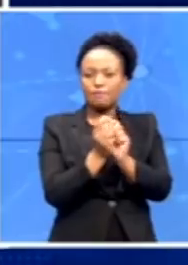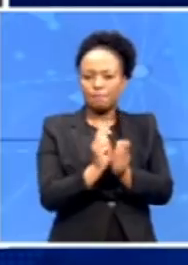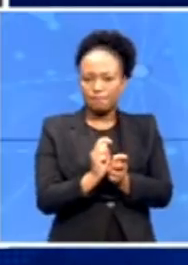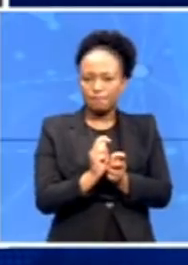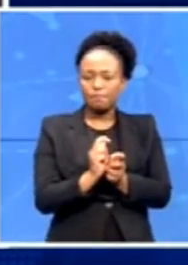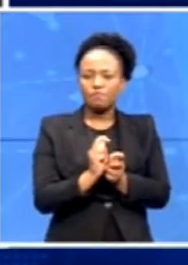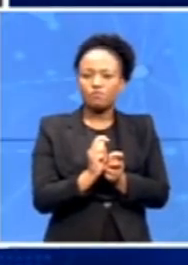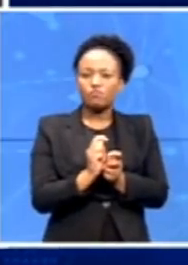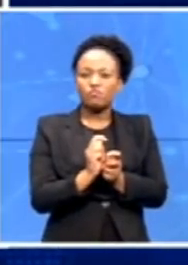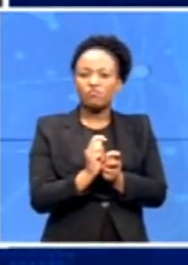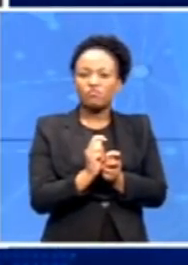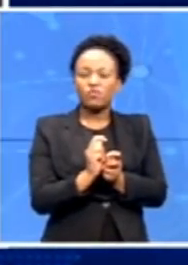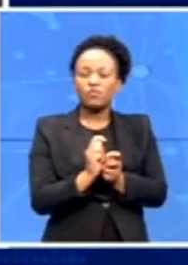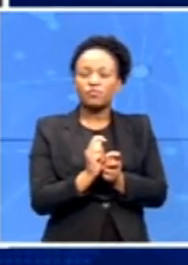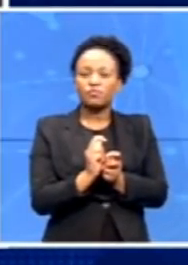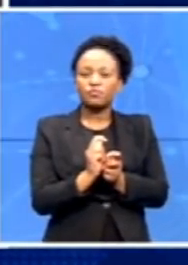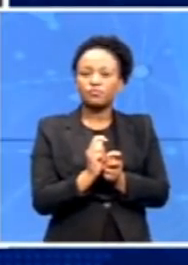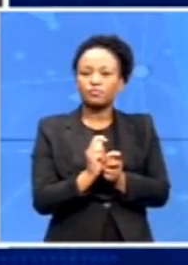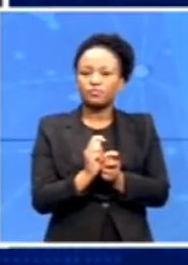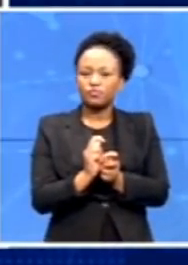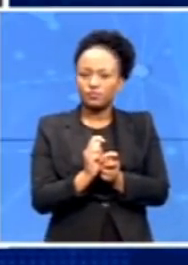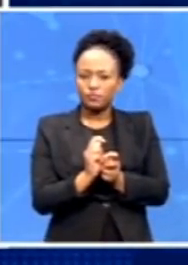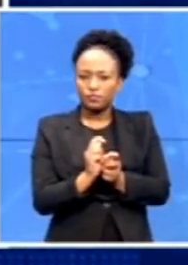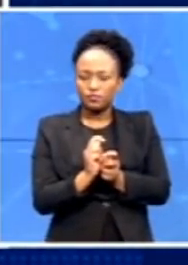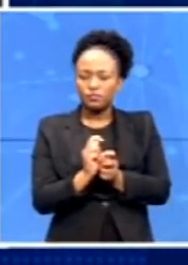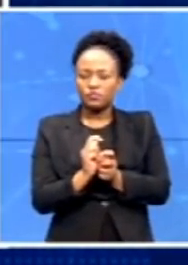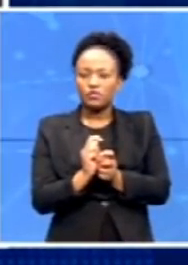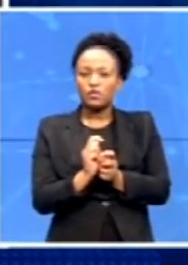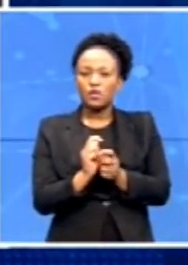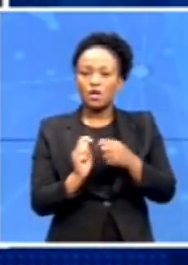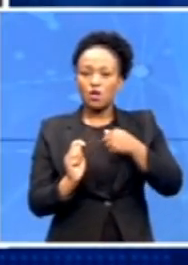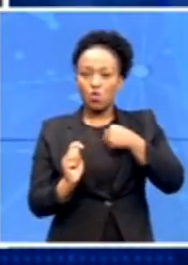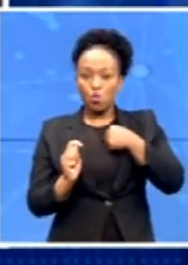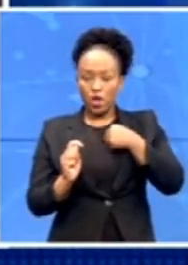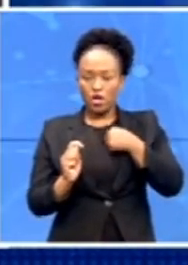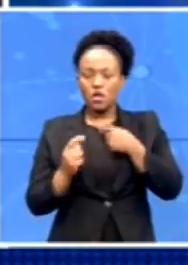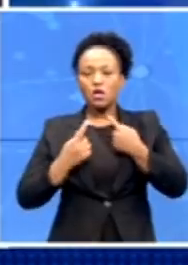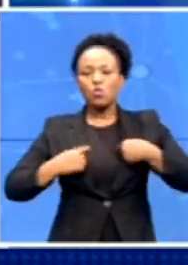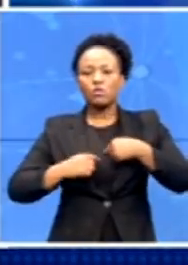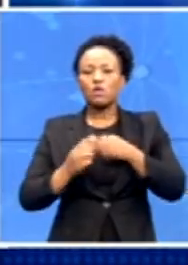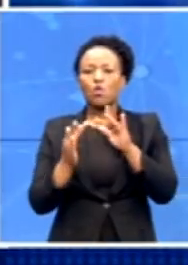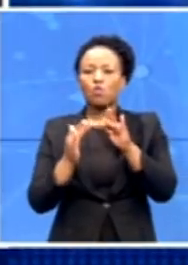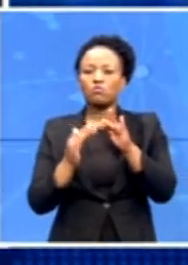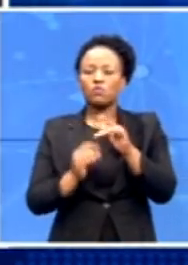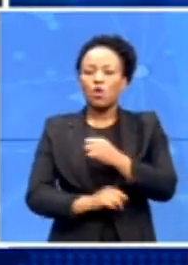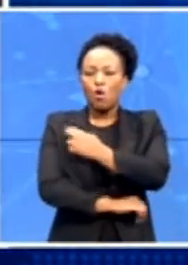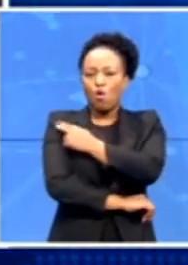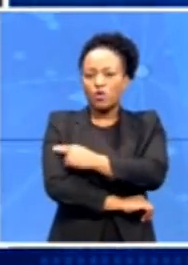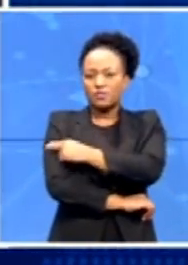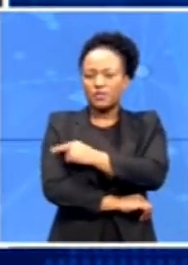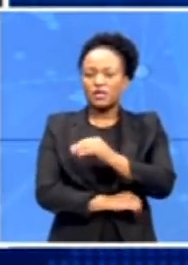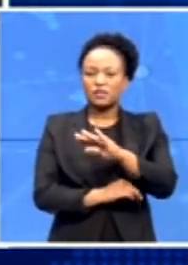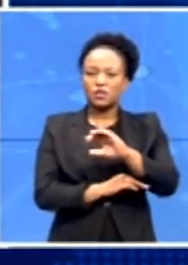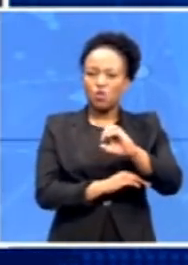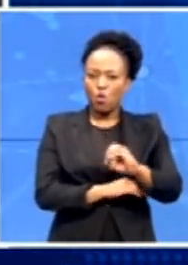follows. We would contact the hospital CEO who agreed at Westkoppies Hospital that